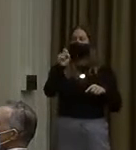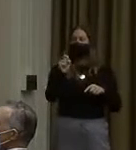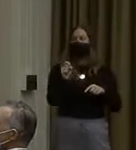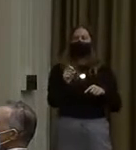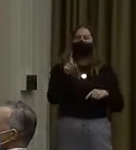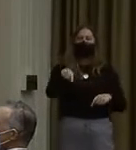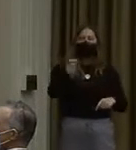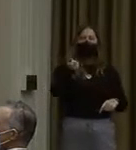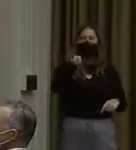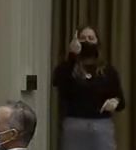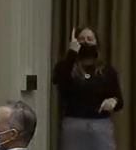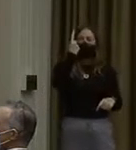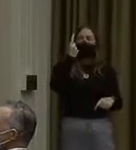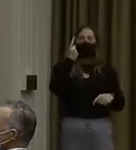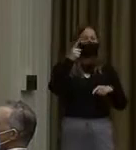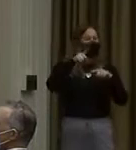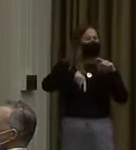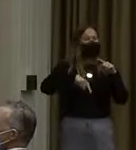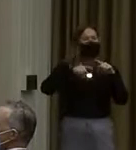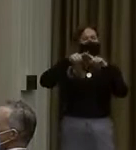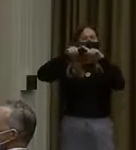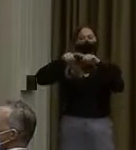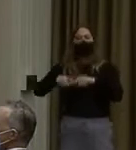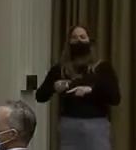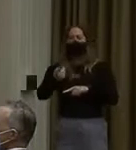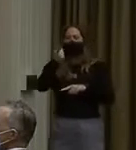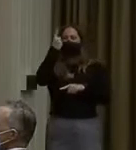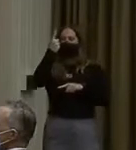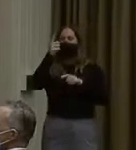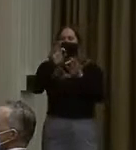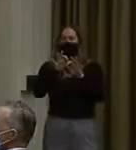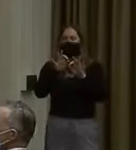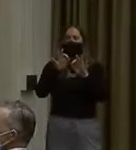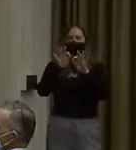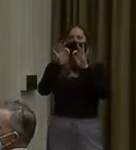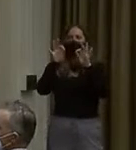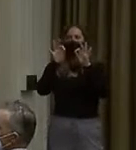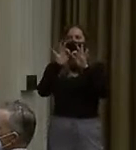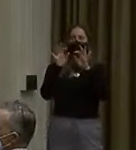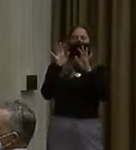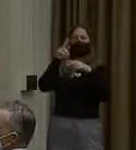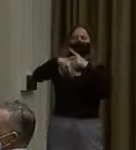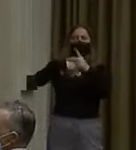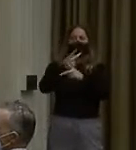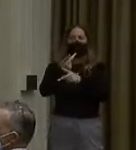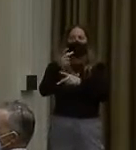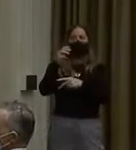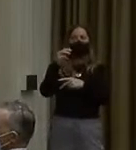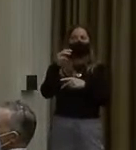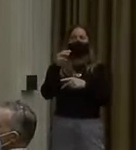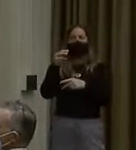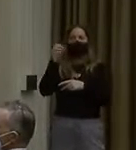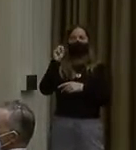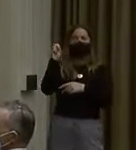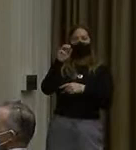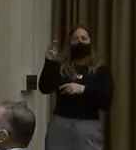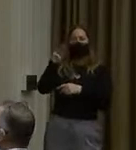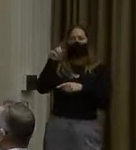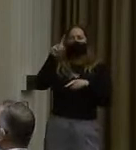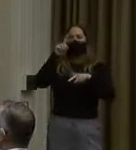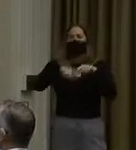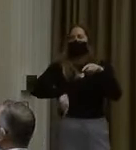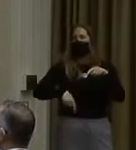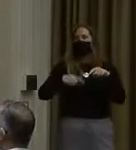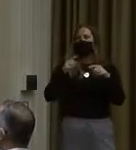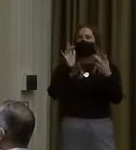to understand that we can't rely too heavily on one main form of media. Everything can't be social media or on the internet or cable